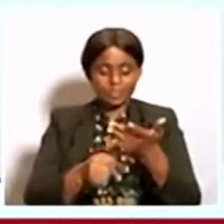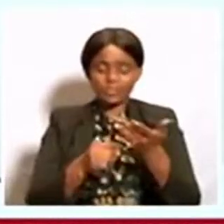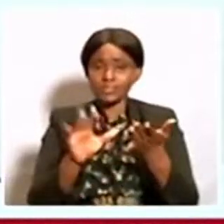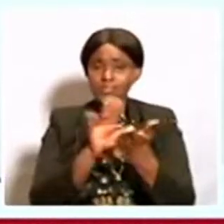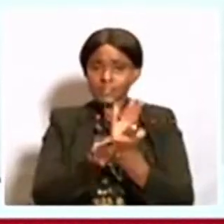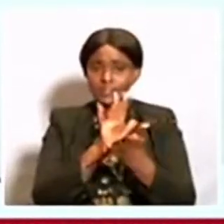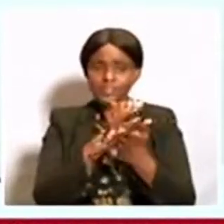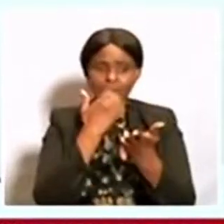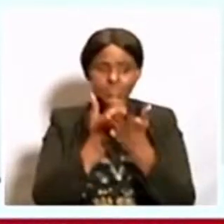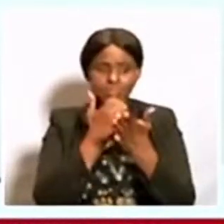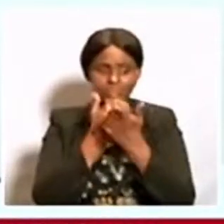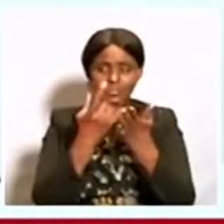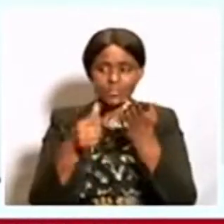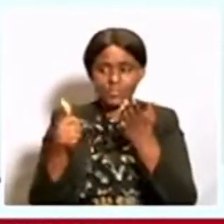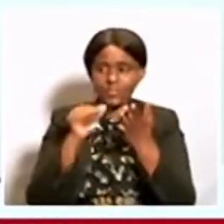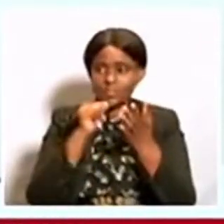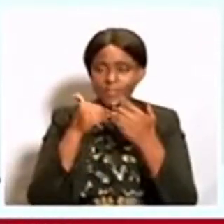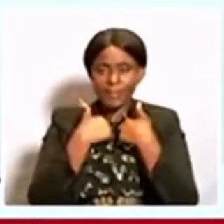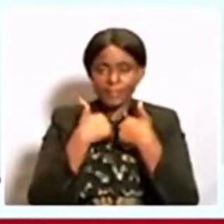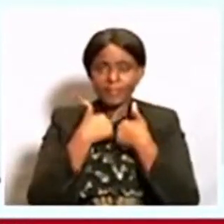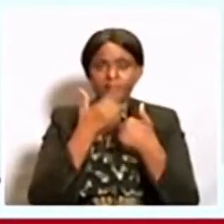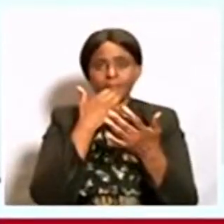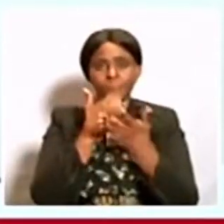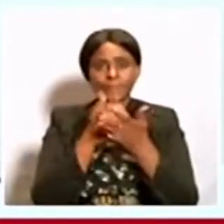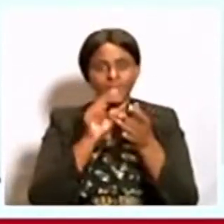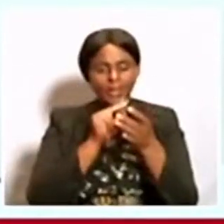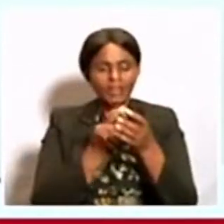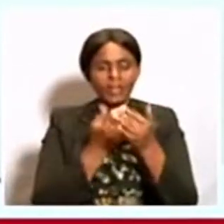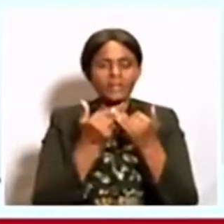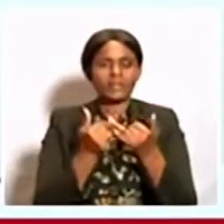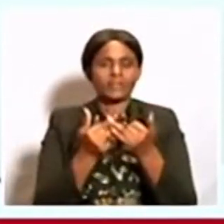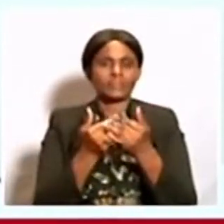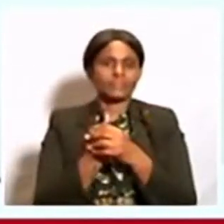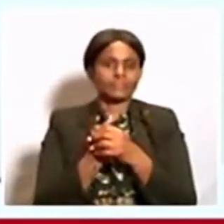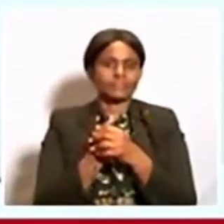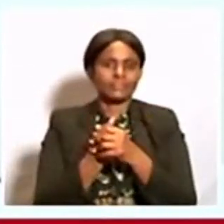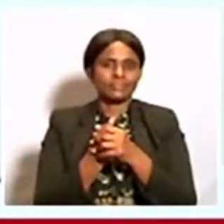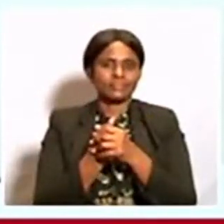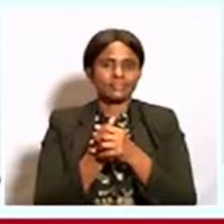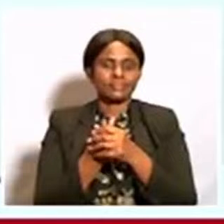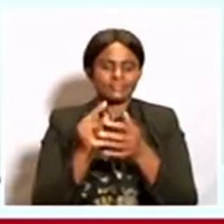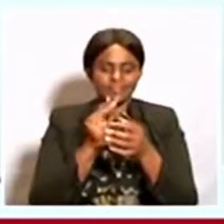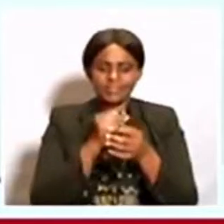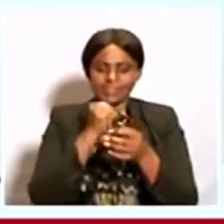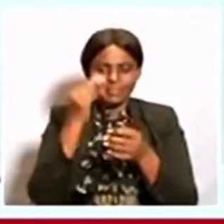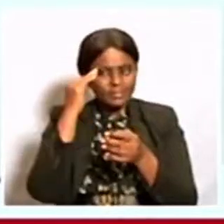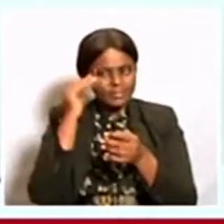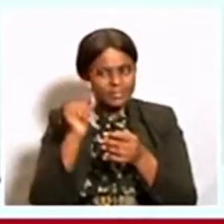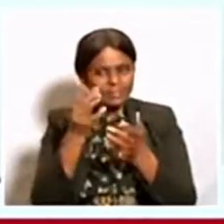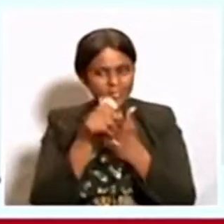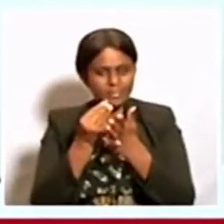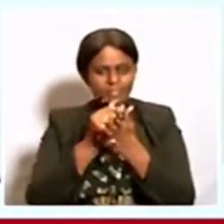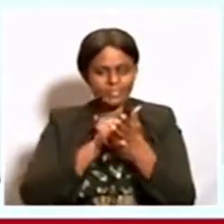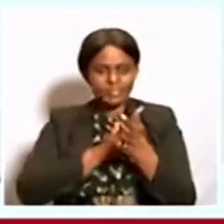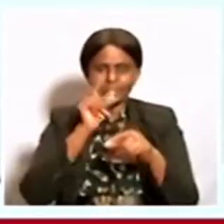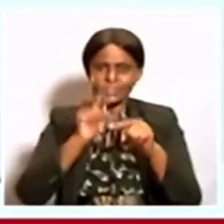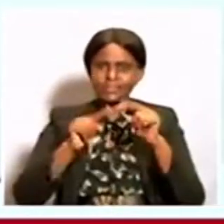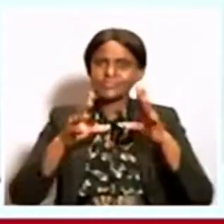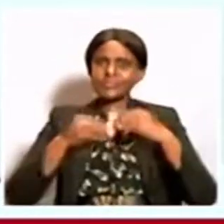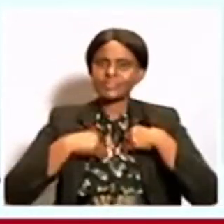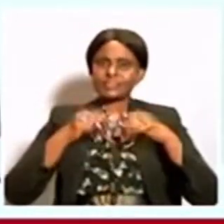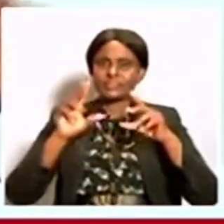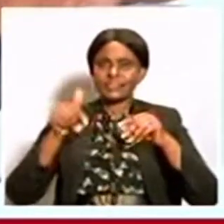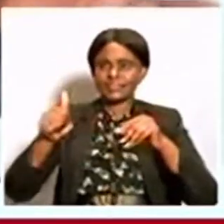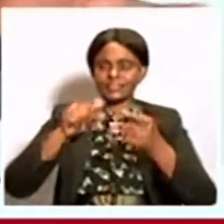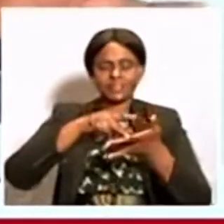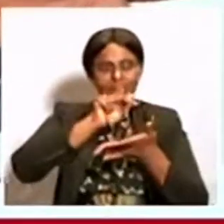documentary evidence. So when you don't have the document, to us, we don't know where that money is. We can't take it that you